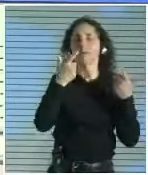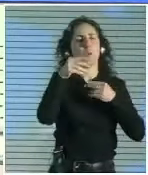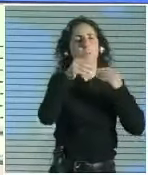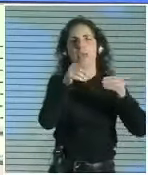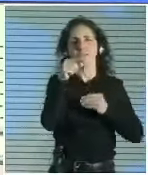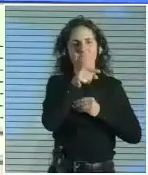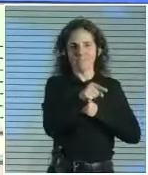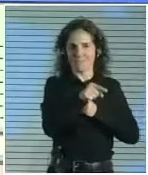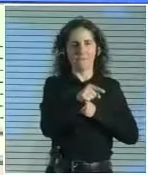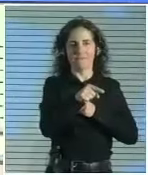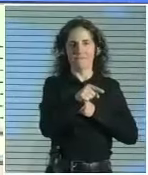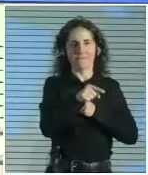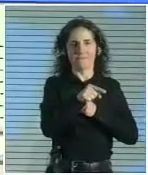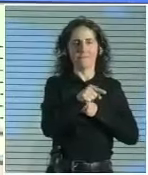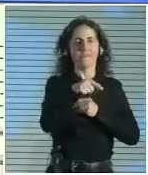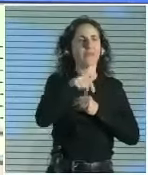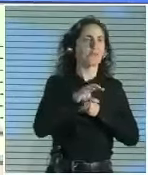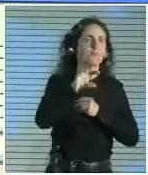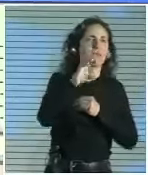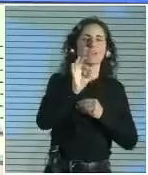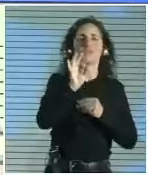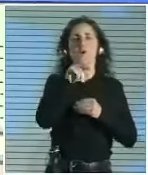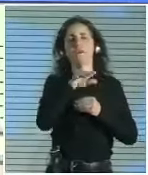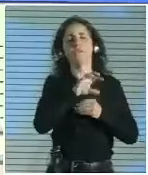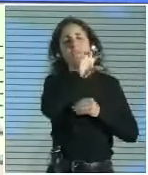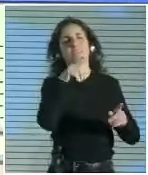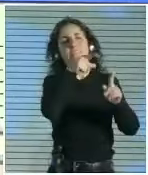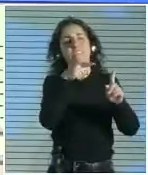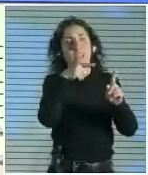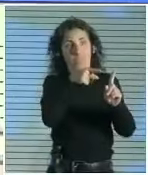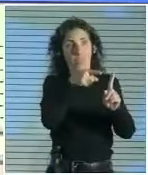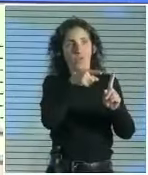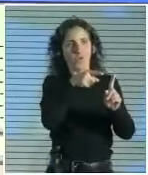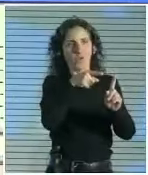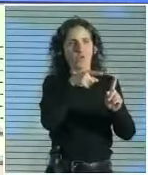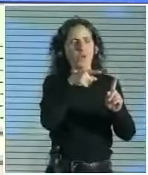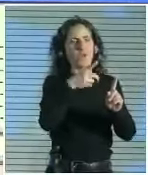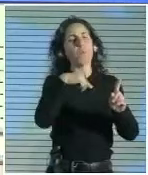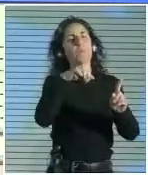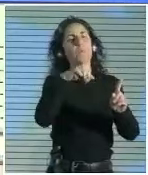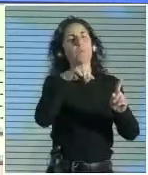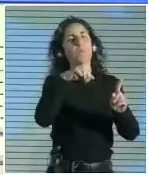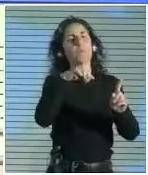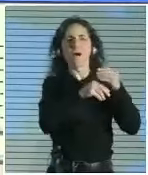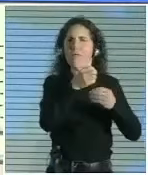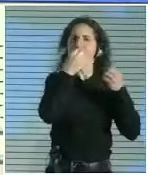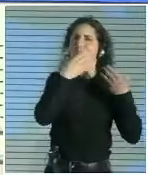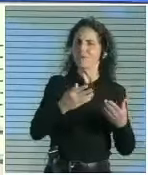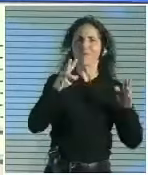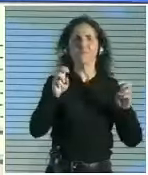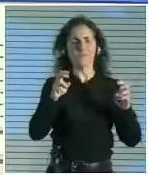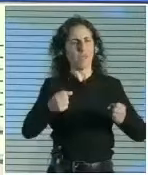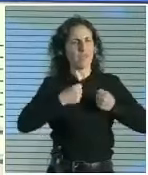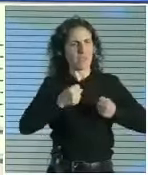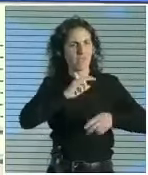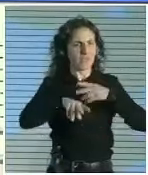this country or this destination has done great on renewable energy, but is lacking on removing single-use plastic.